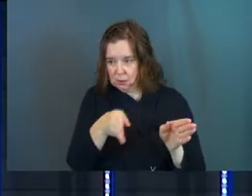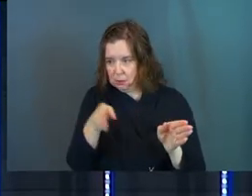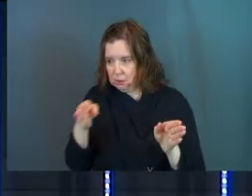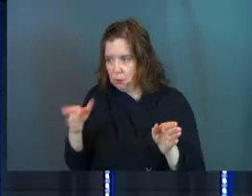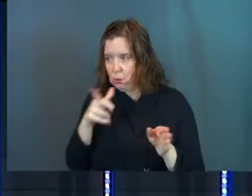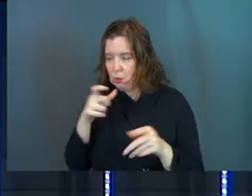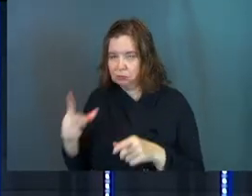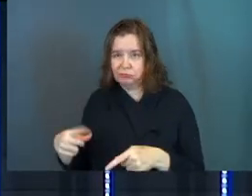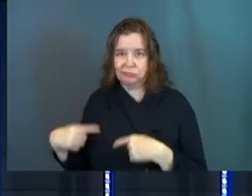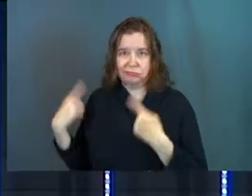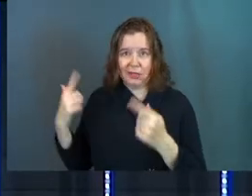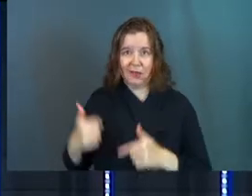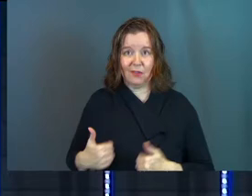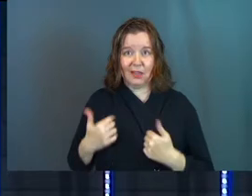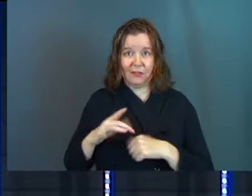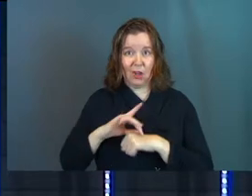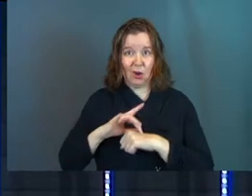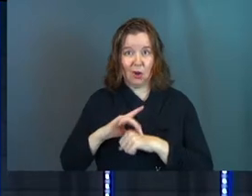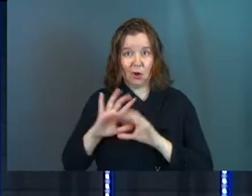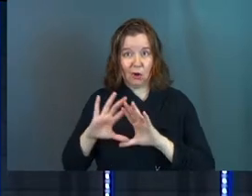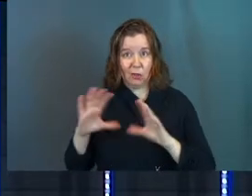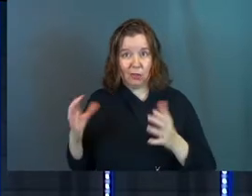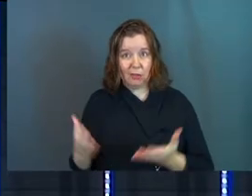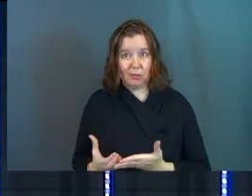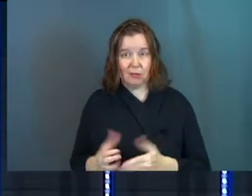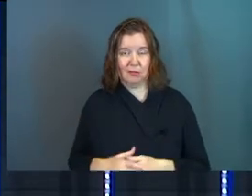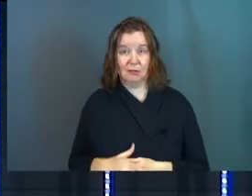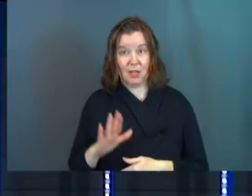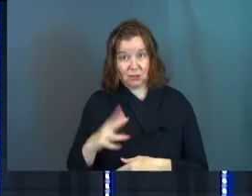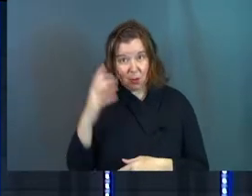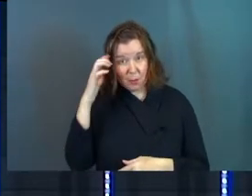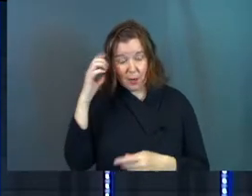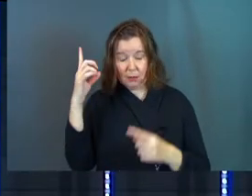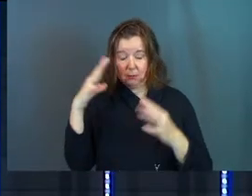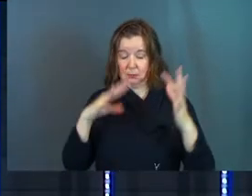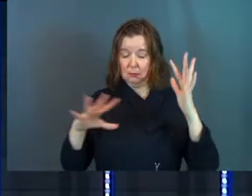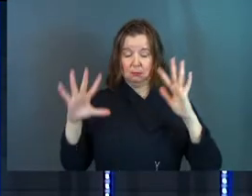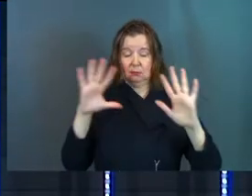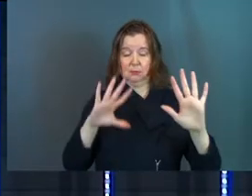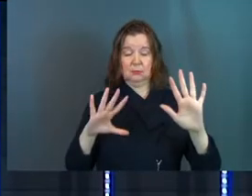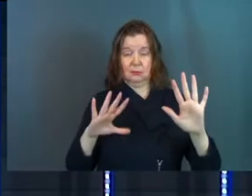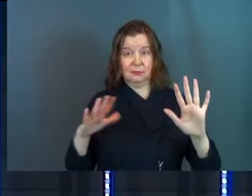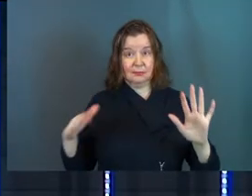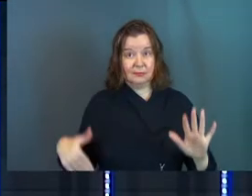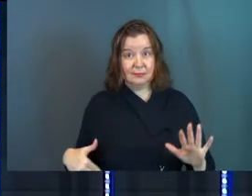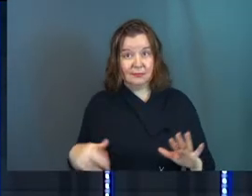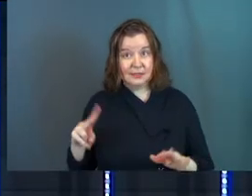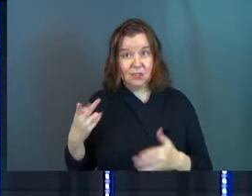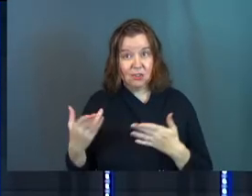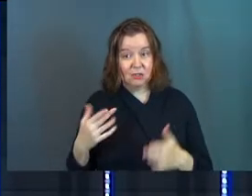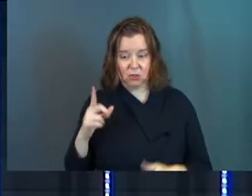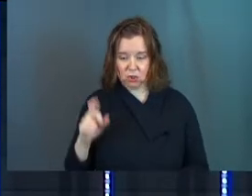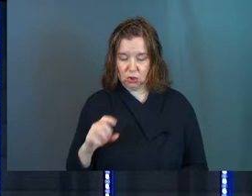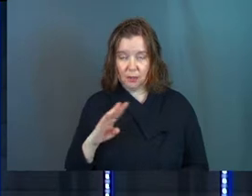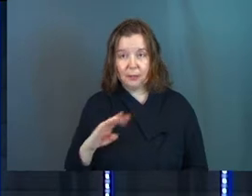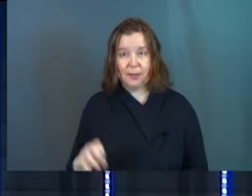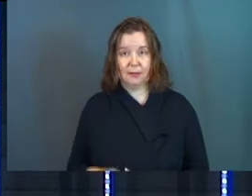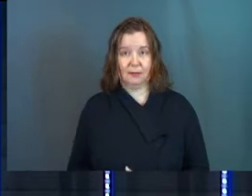and child who ever lived on this earth? Is your brain spinning yet, second service? Because it should